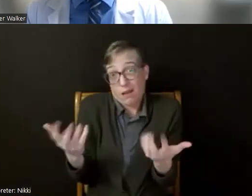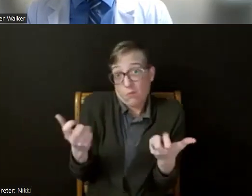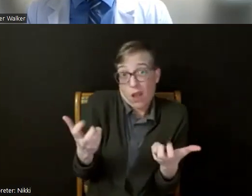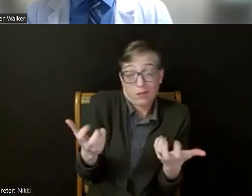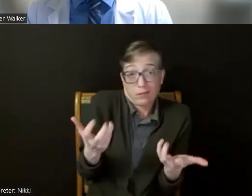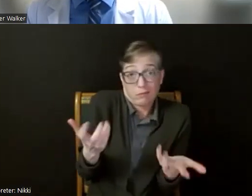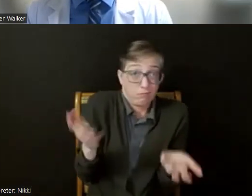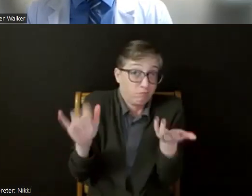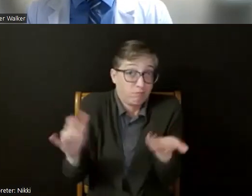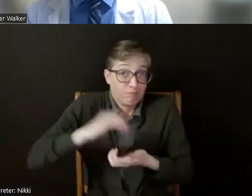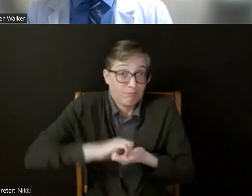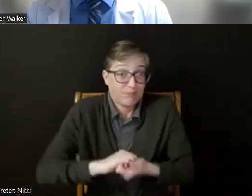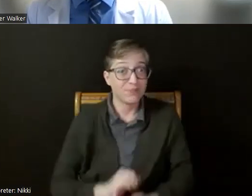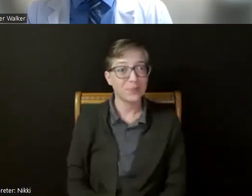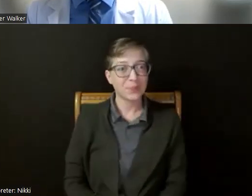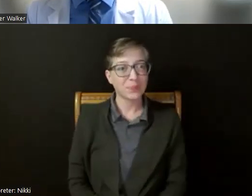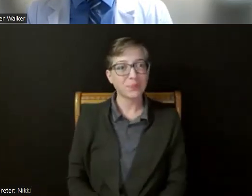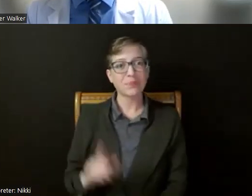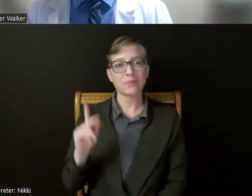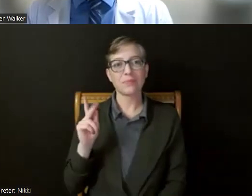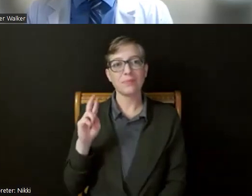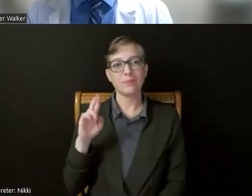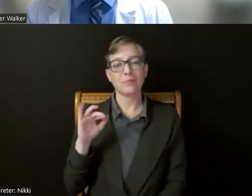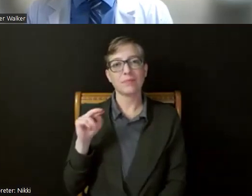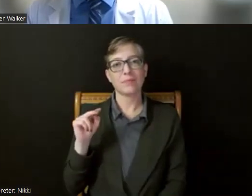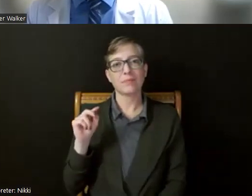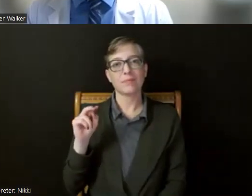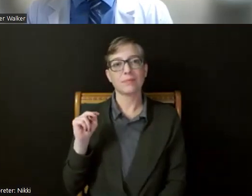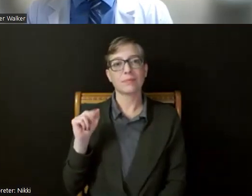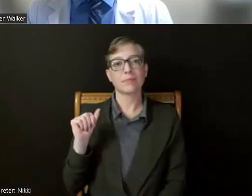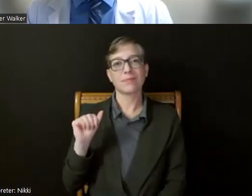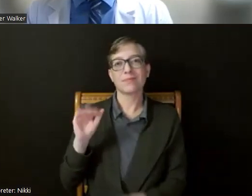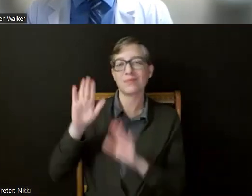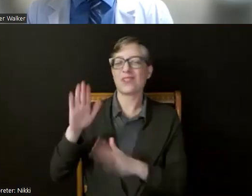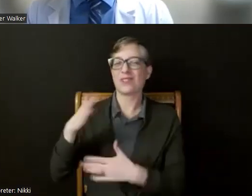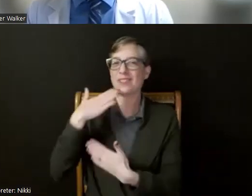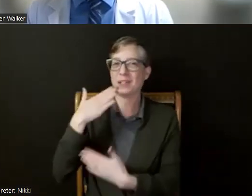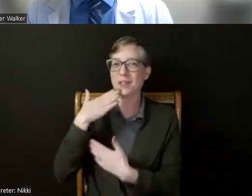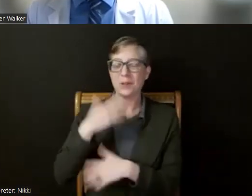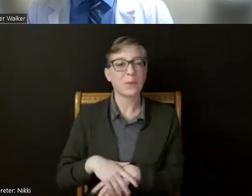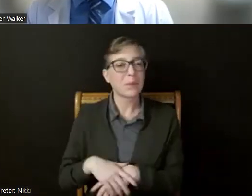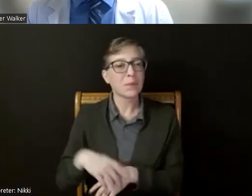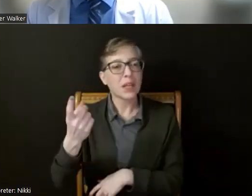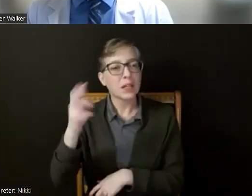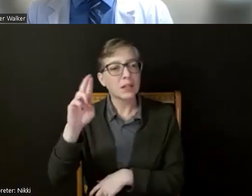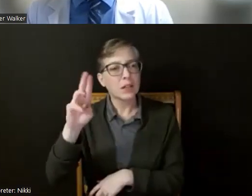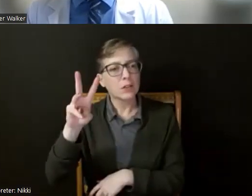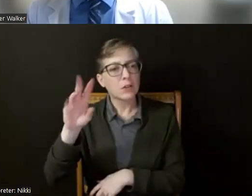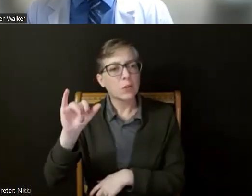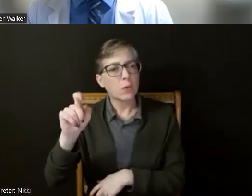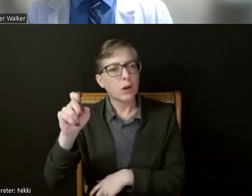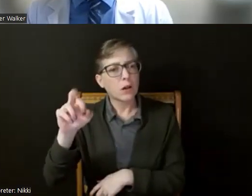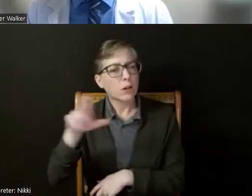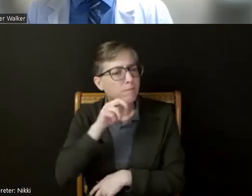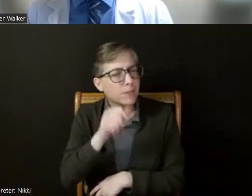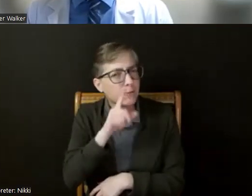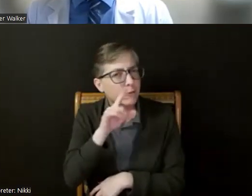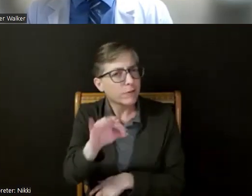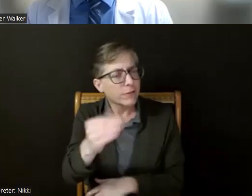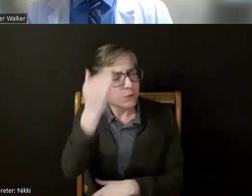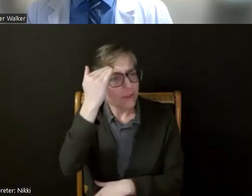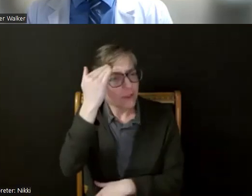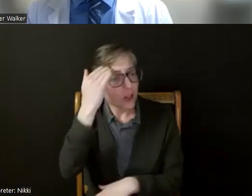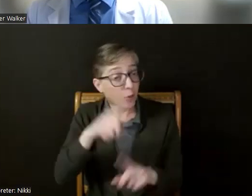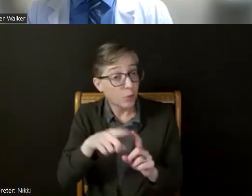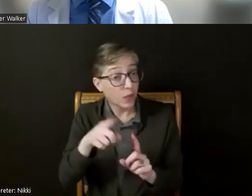Wonderful, thank you. Dr. Walker, I think I don't know if you'll have the answer to this question, but do you know the